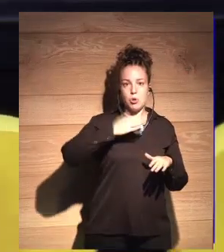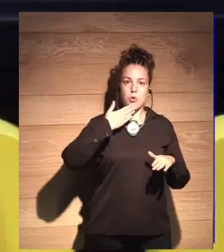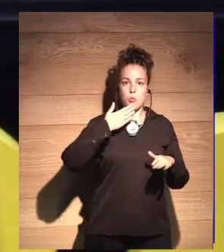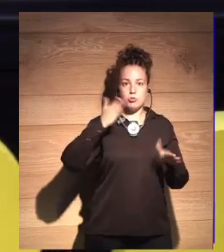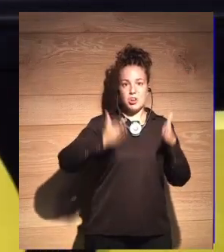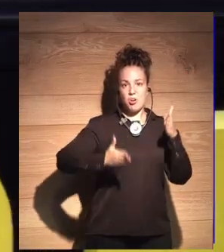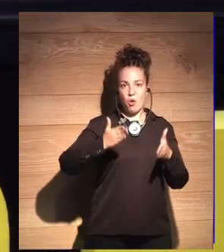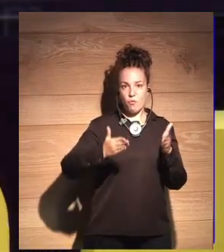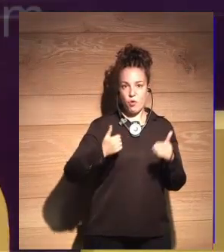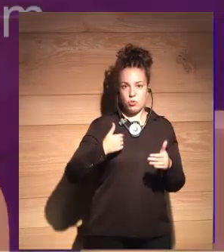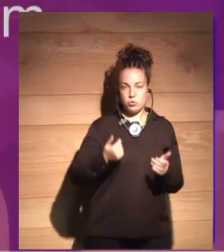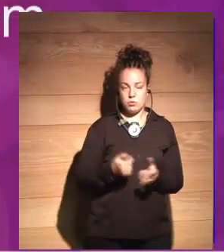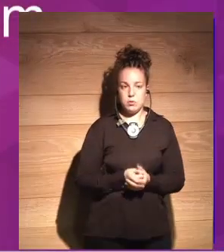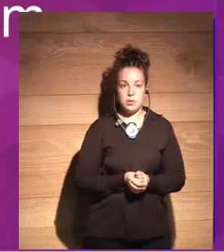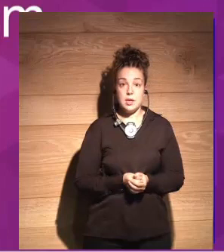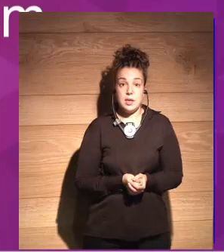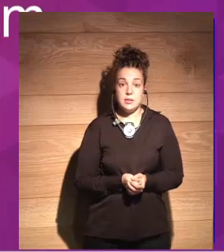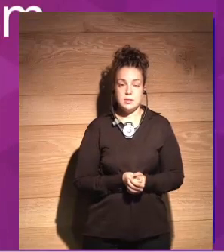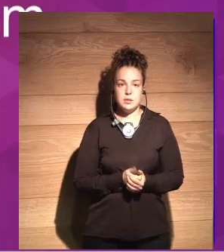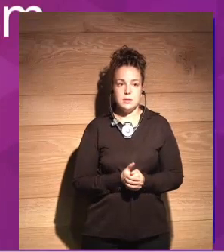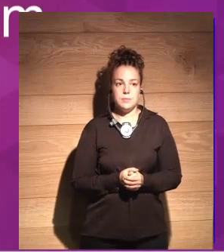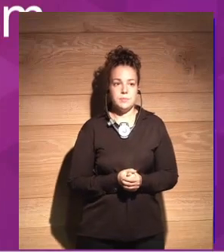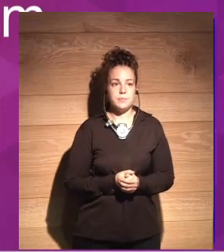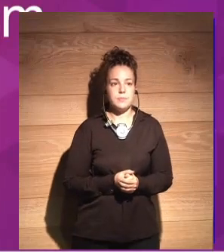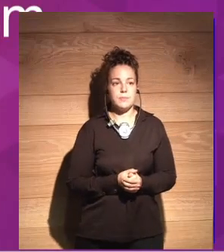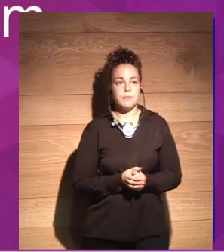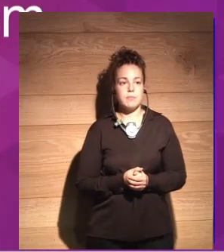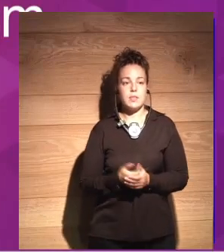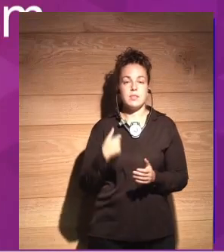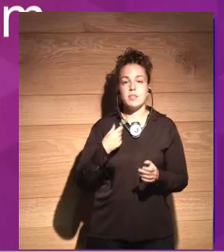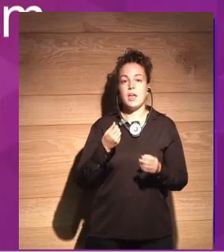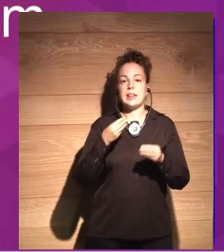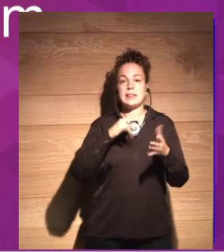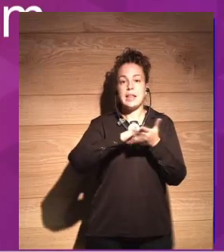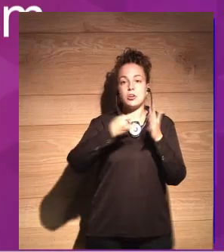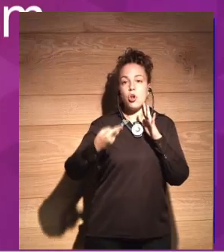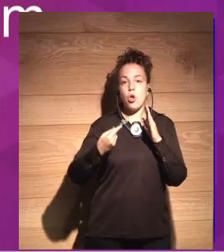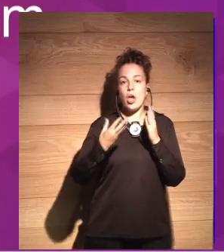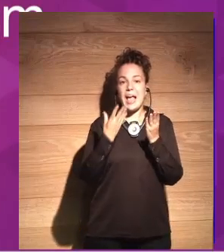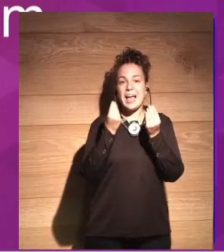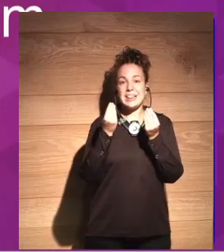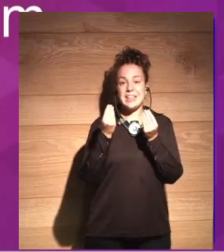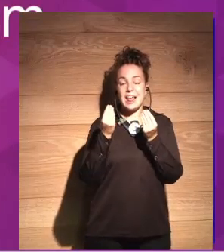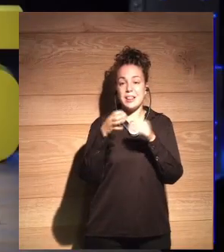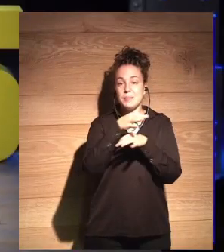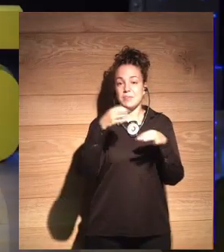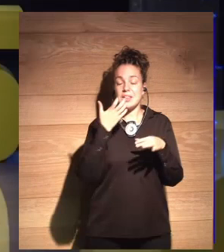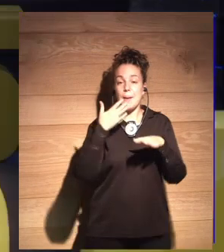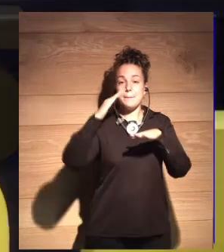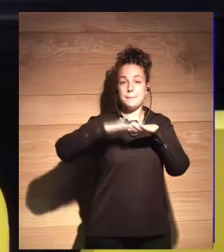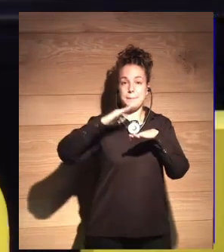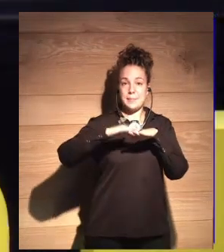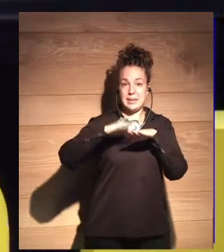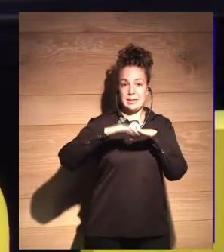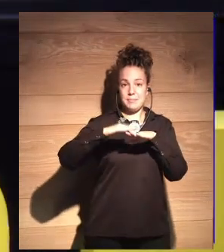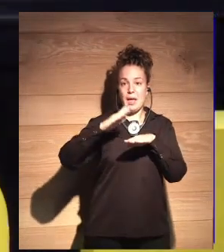So the right amount of tech is the minimum to solve the problem. Every new feature has to be supported. Every new